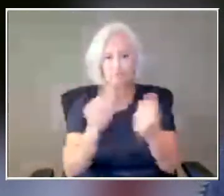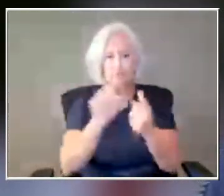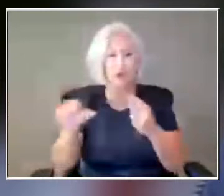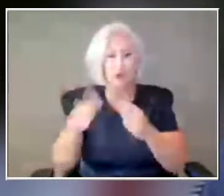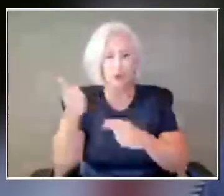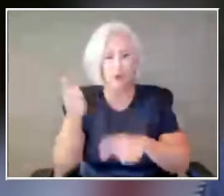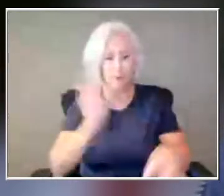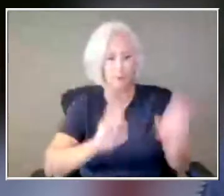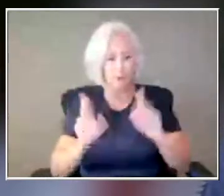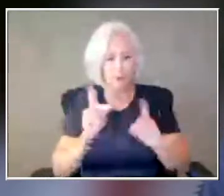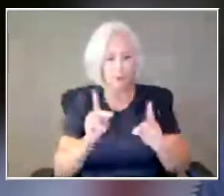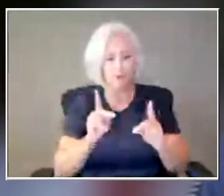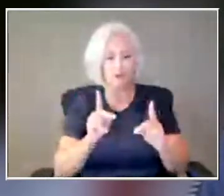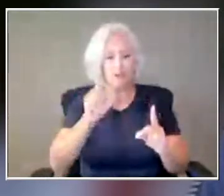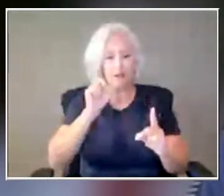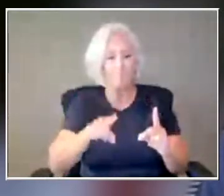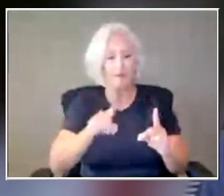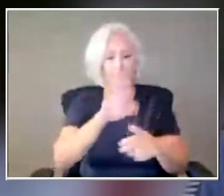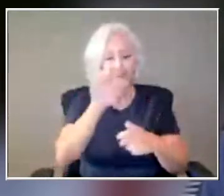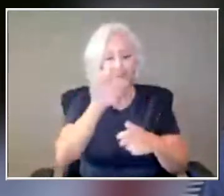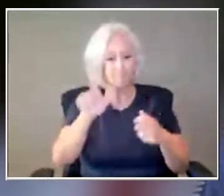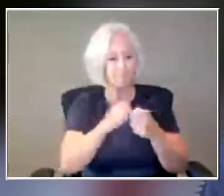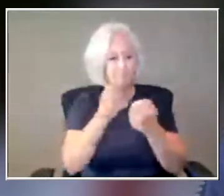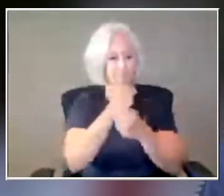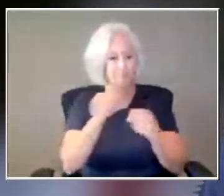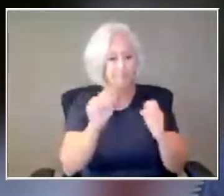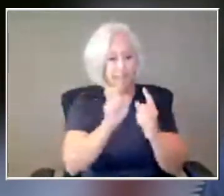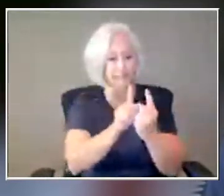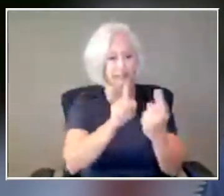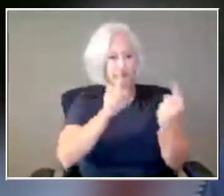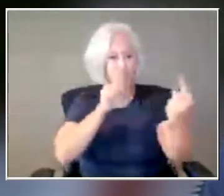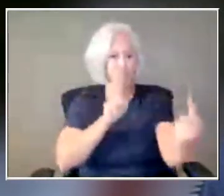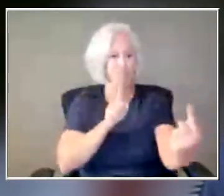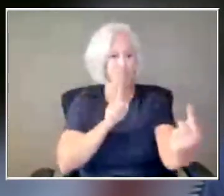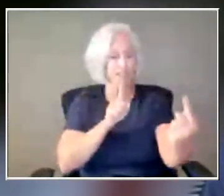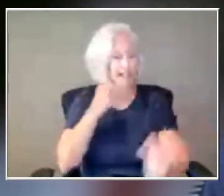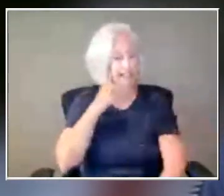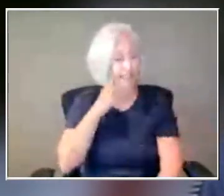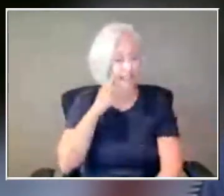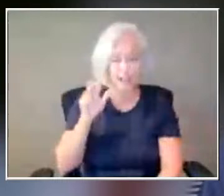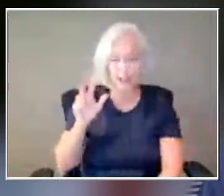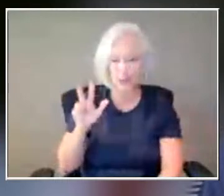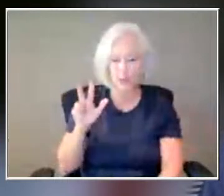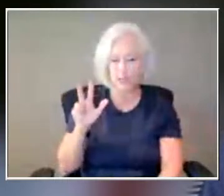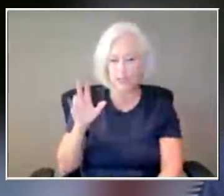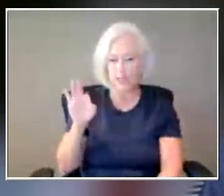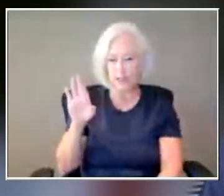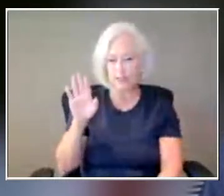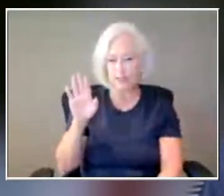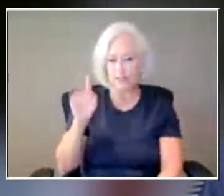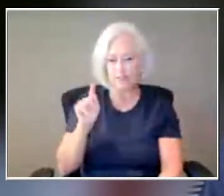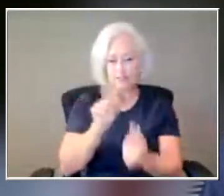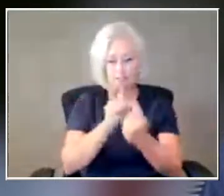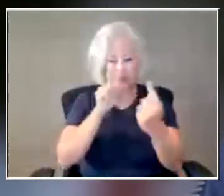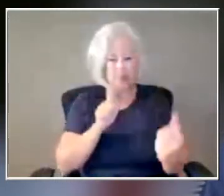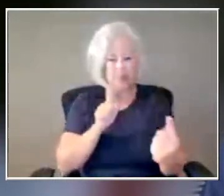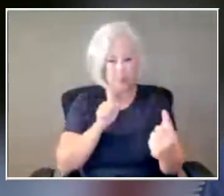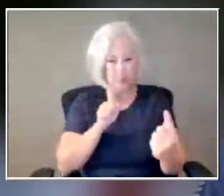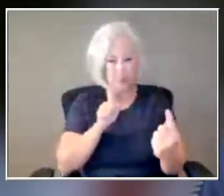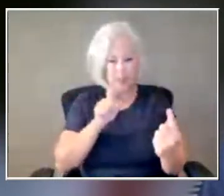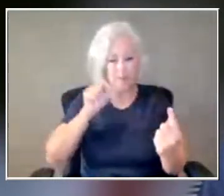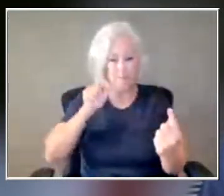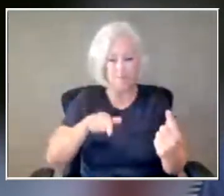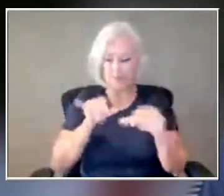distance-wise. I think it was like 3 feet or more for a few days right after the